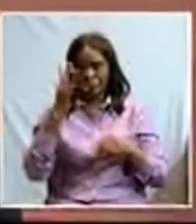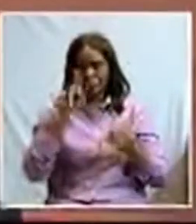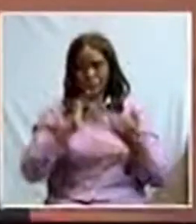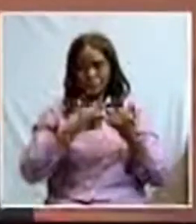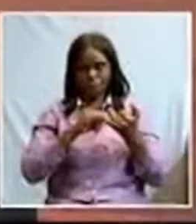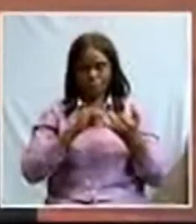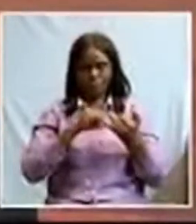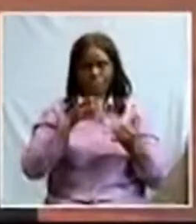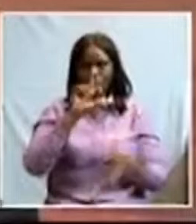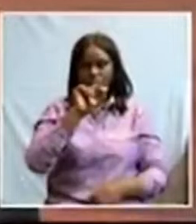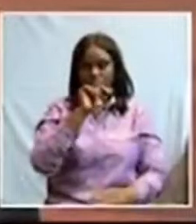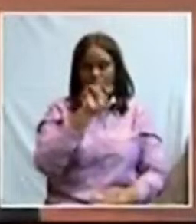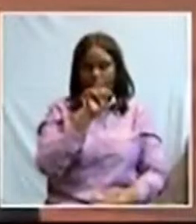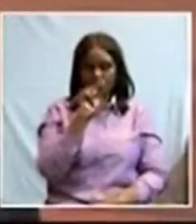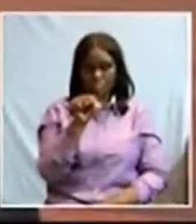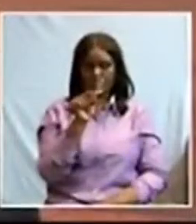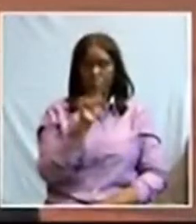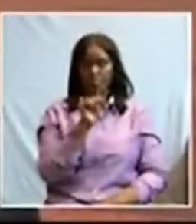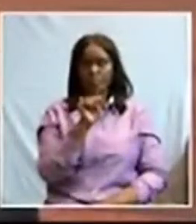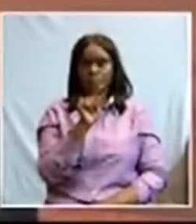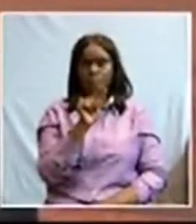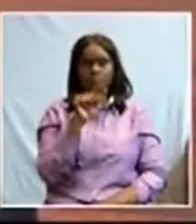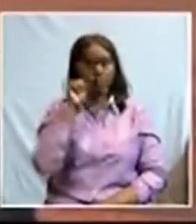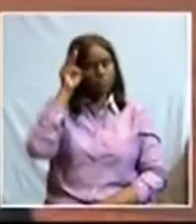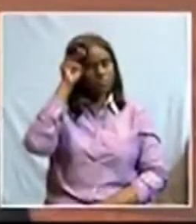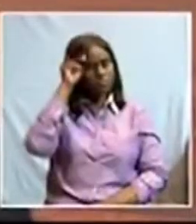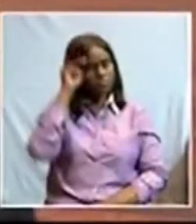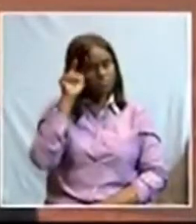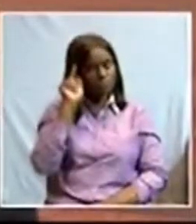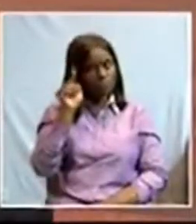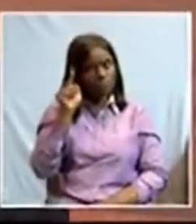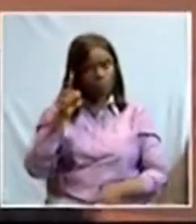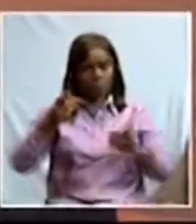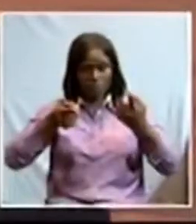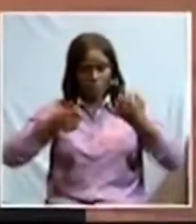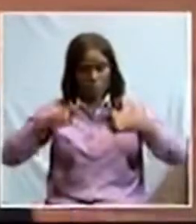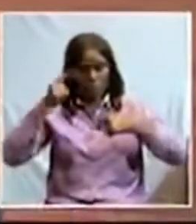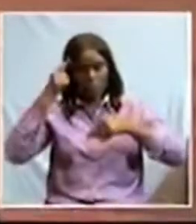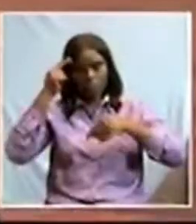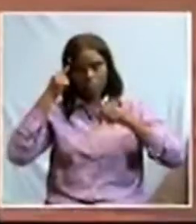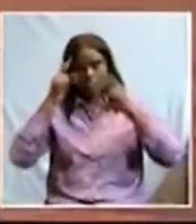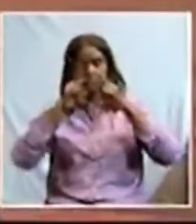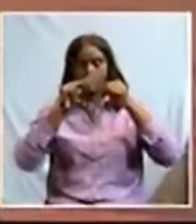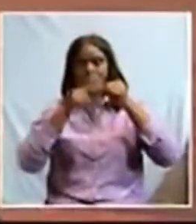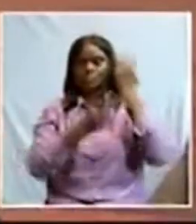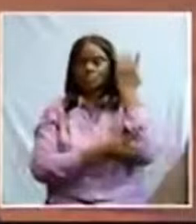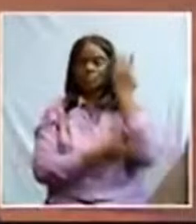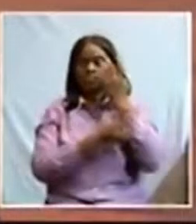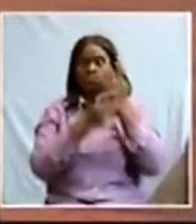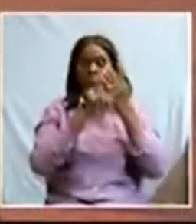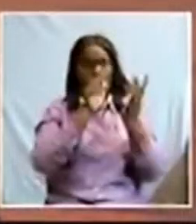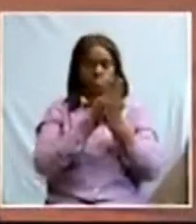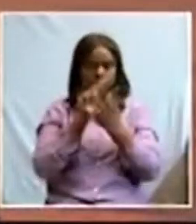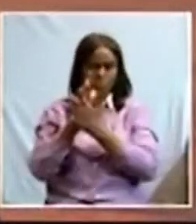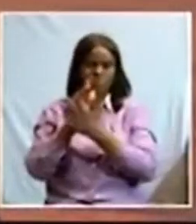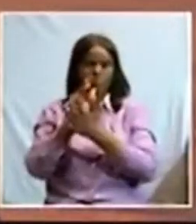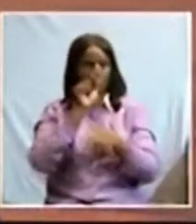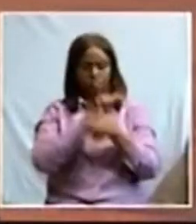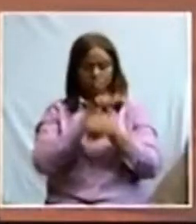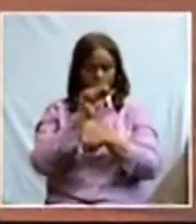September 2022, the Ministry of Local Government and Rural Development approved the construction of this